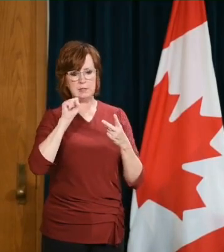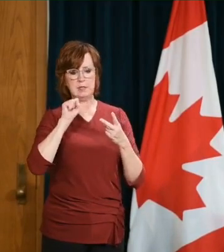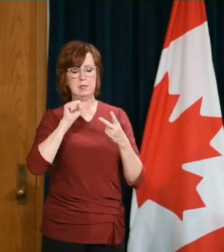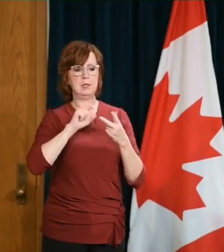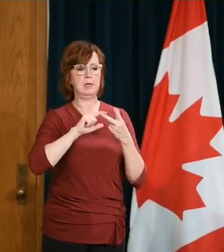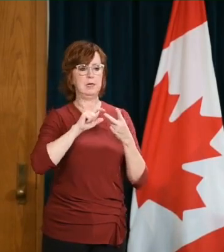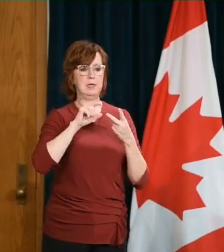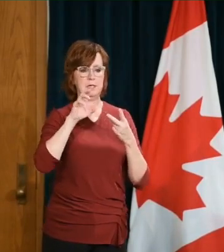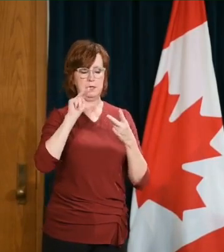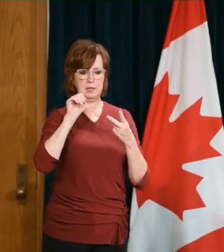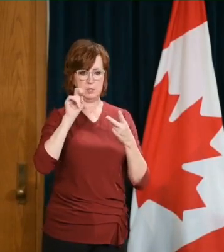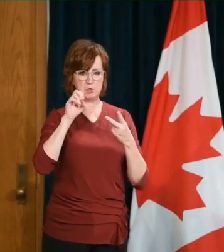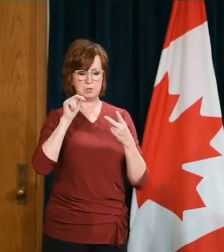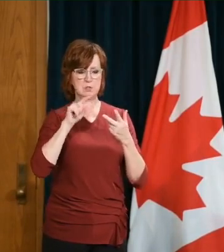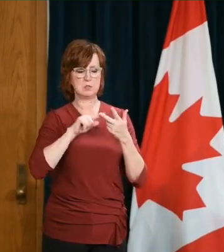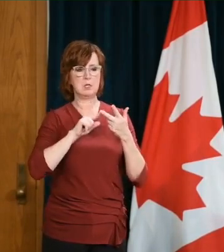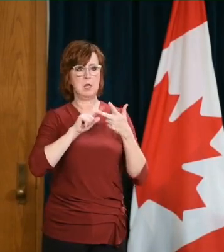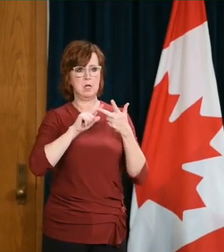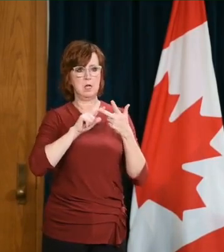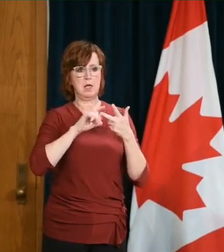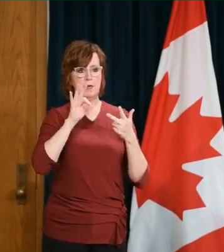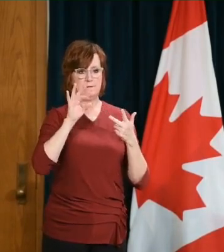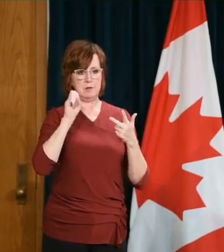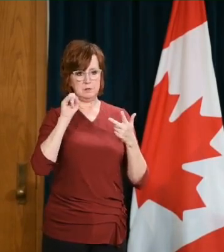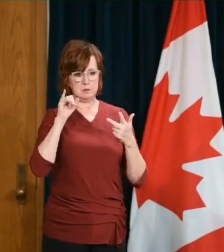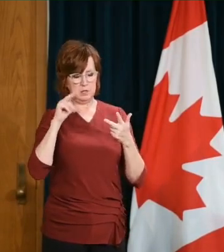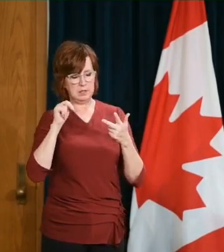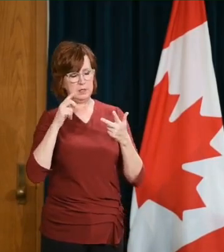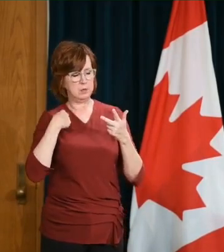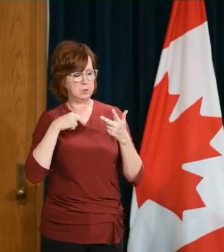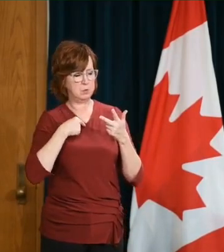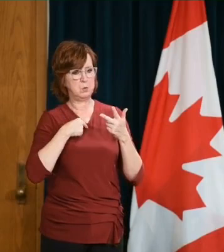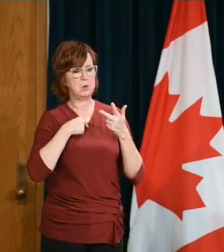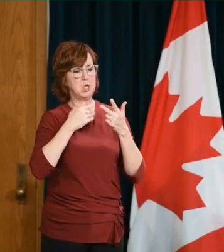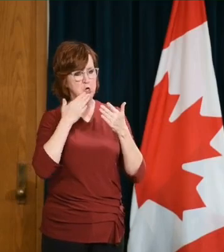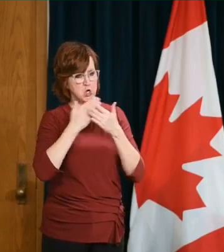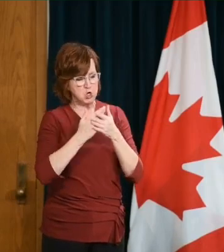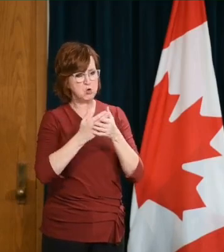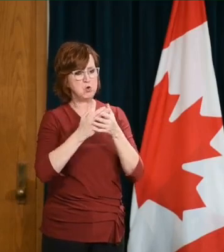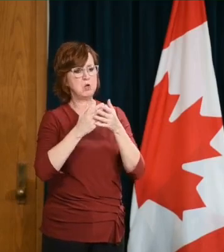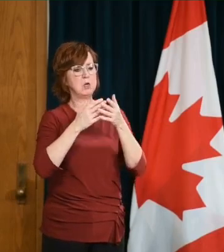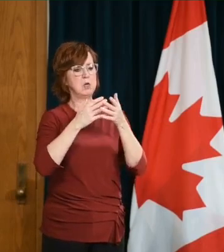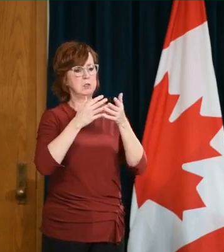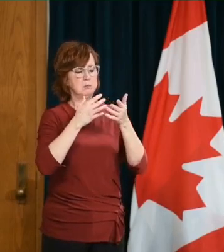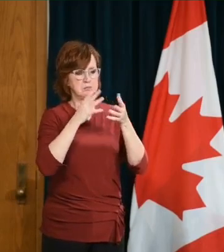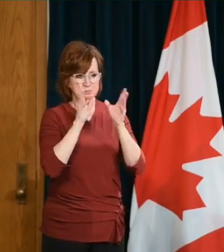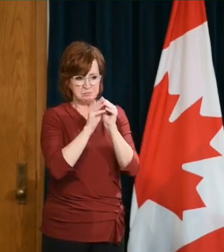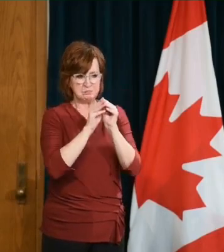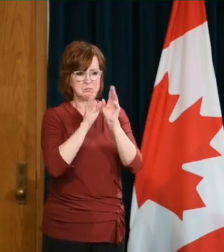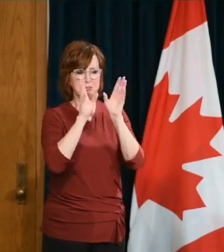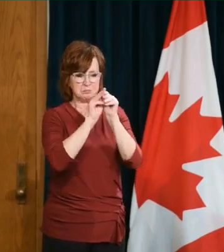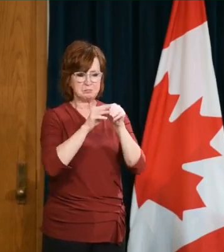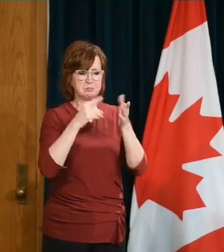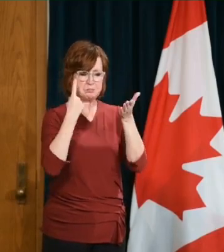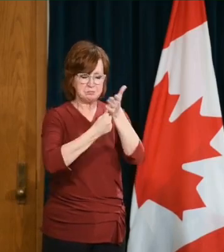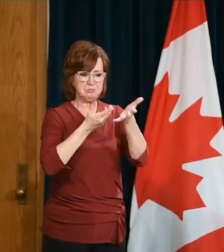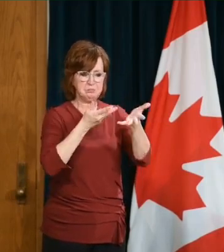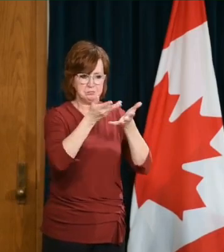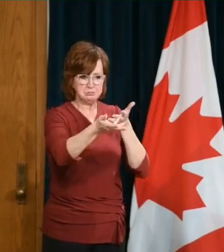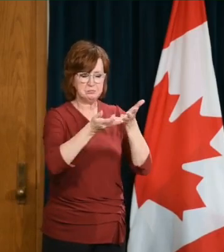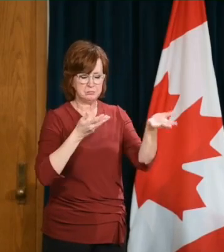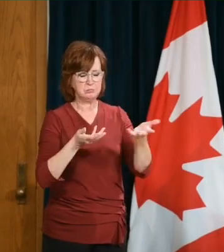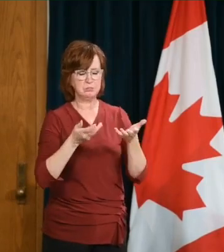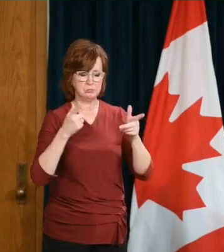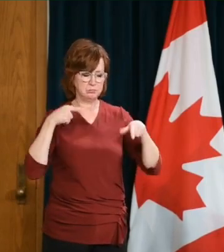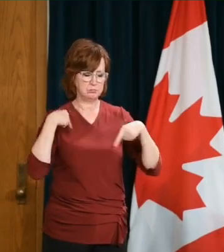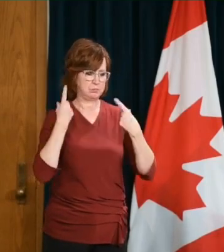best support our partners so that all people in the province of Saskatchewan, regardless of who you are or where you